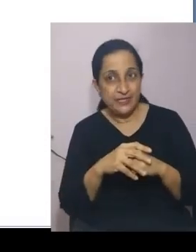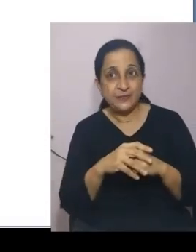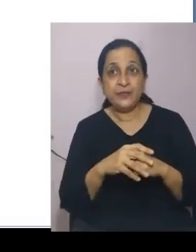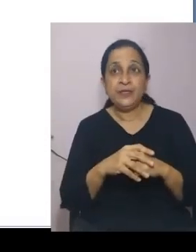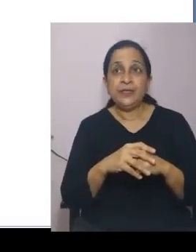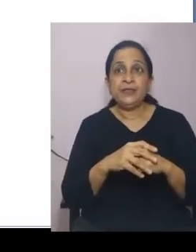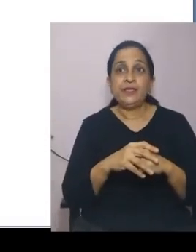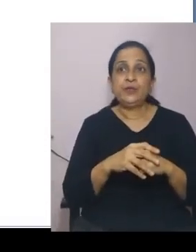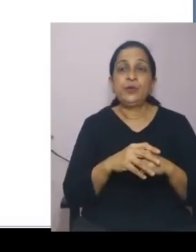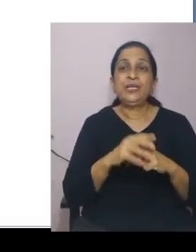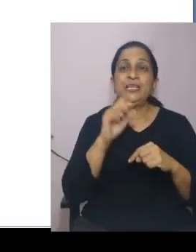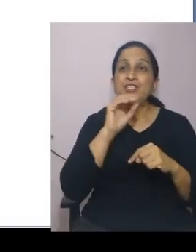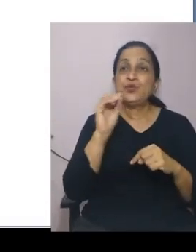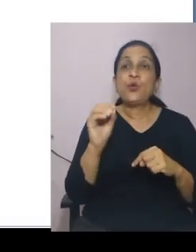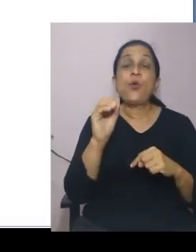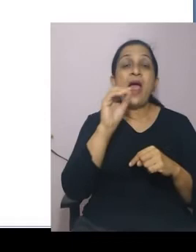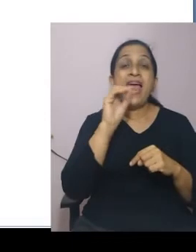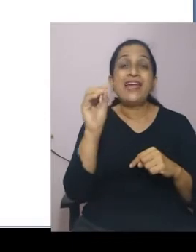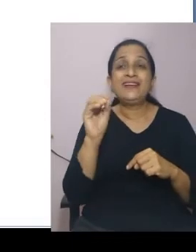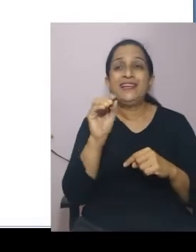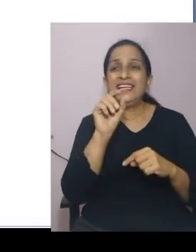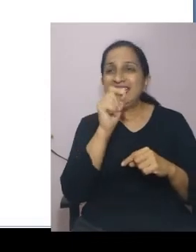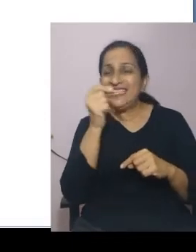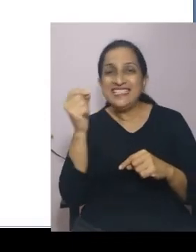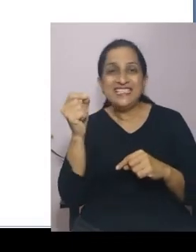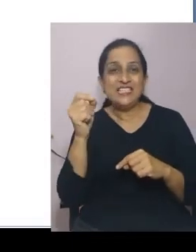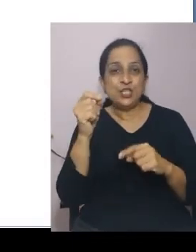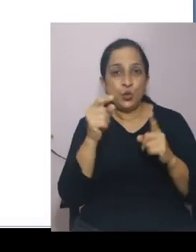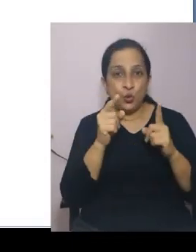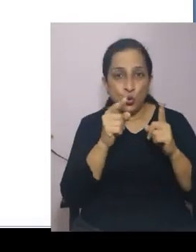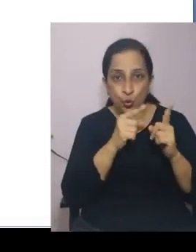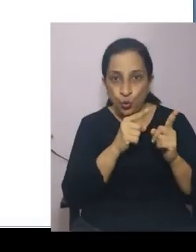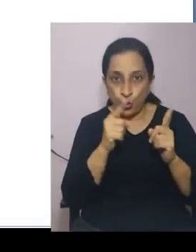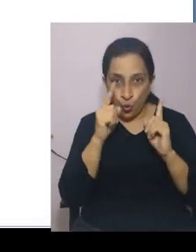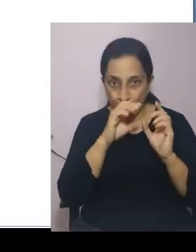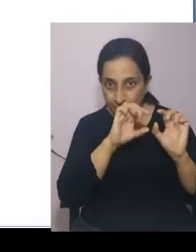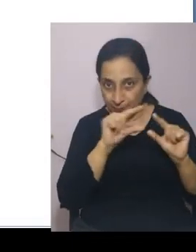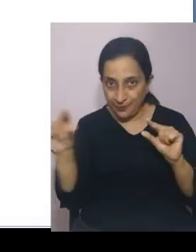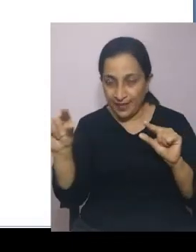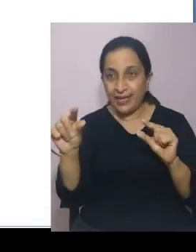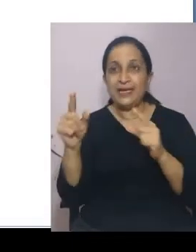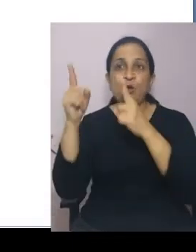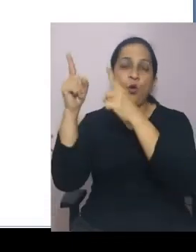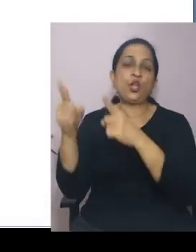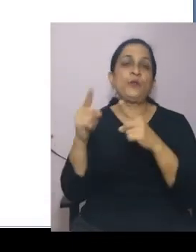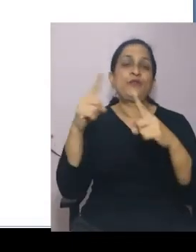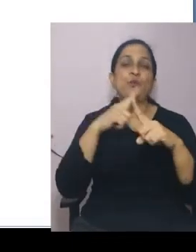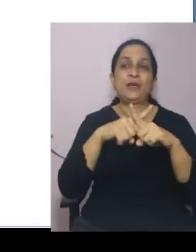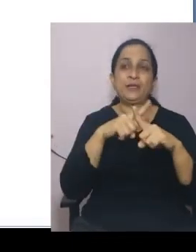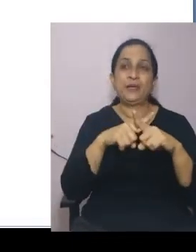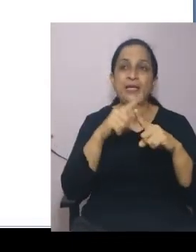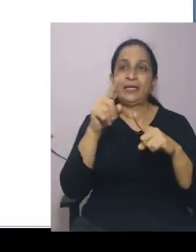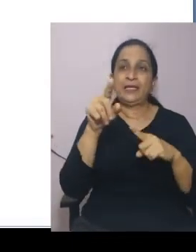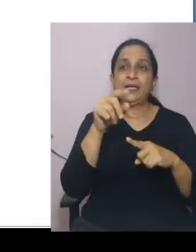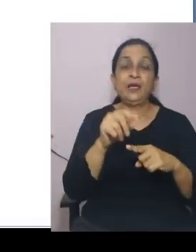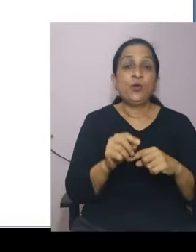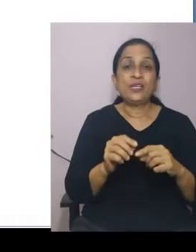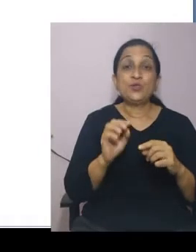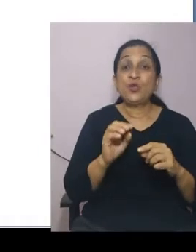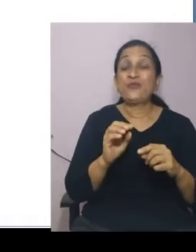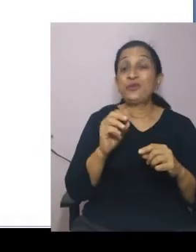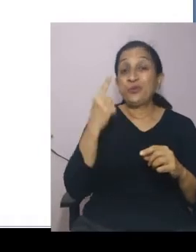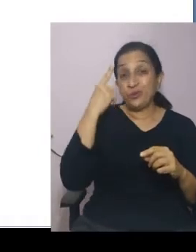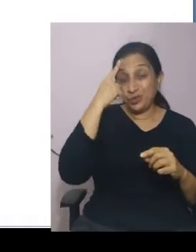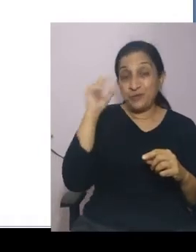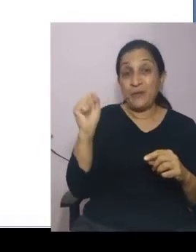5, okay. Each row you are multiplying row elements to column elements and putting it in the same place here